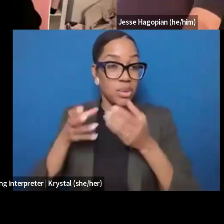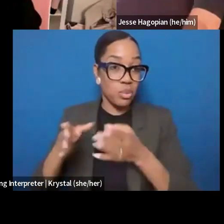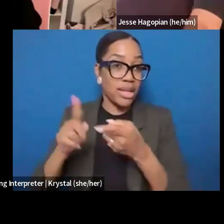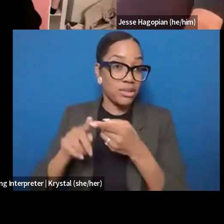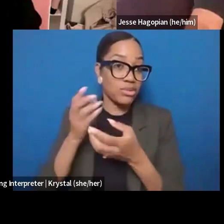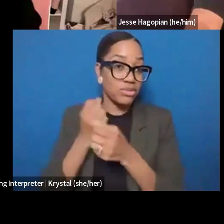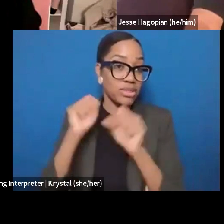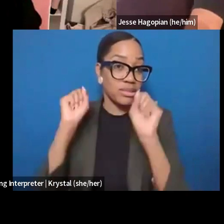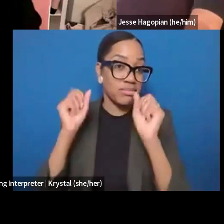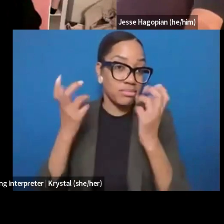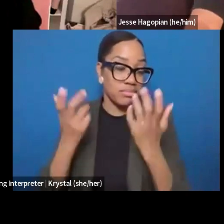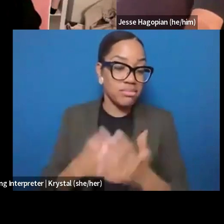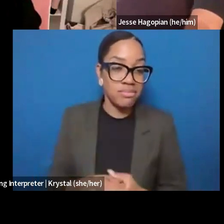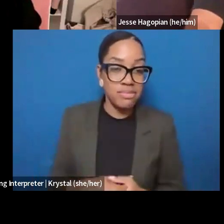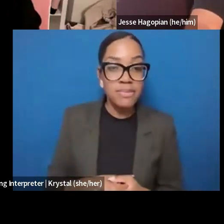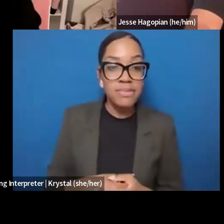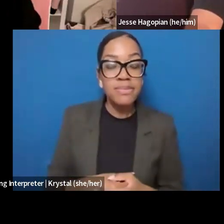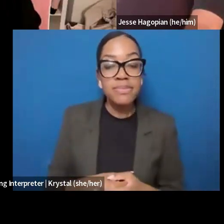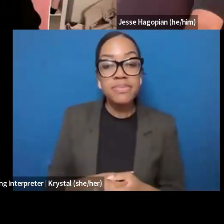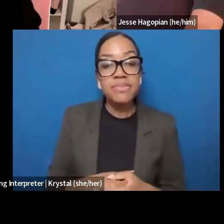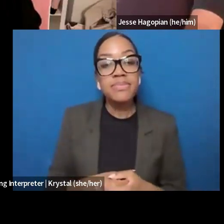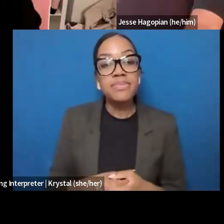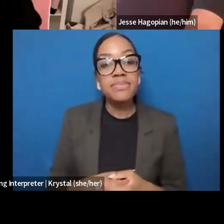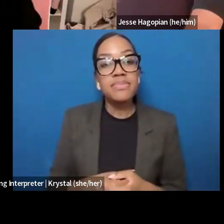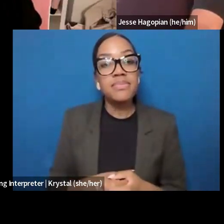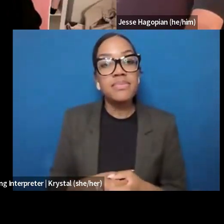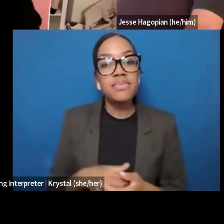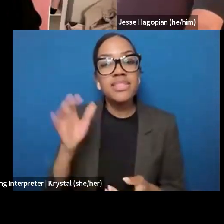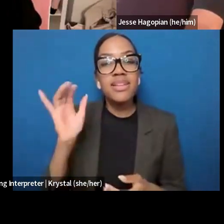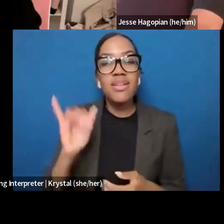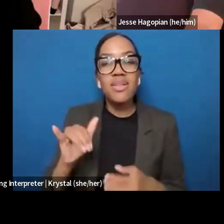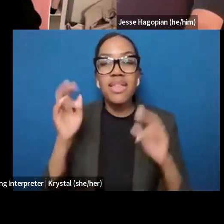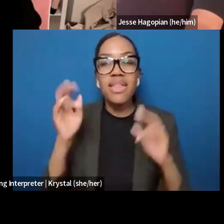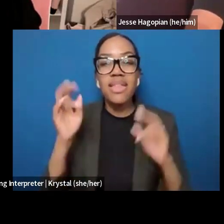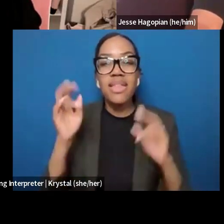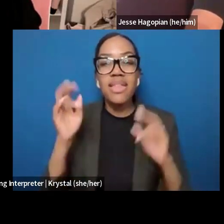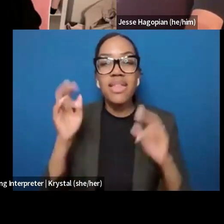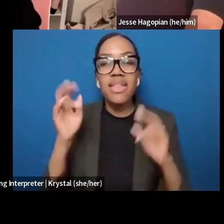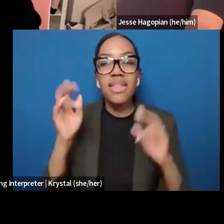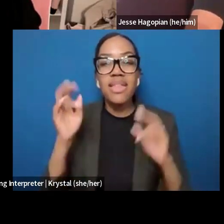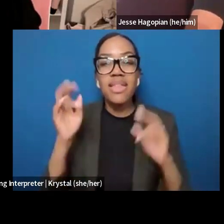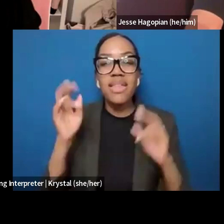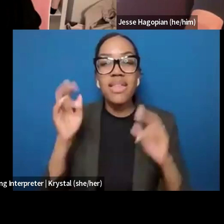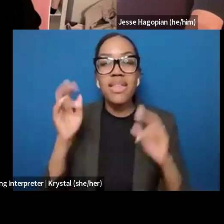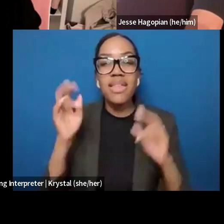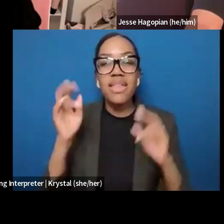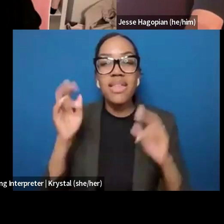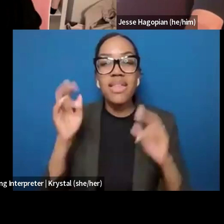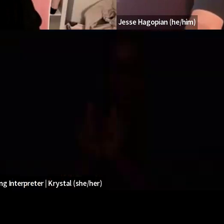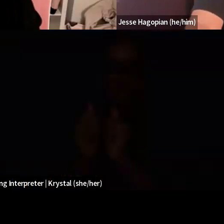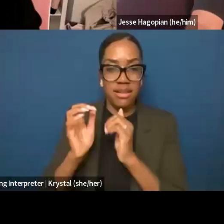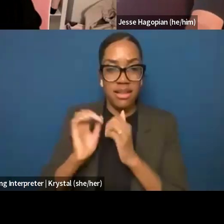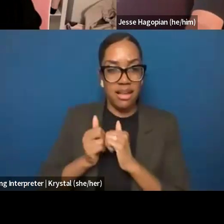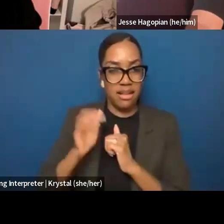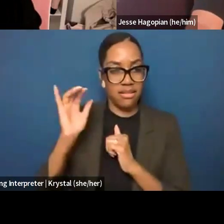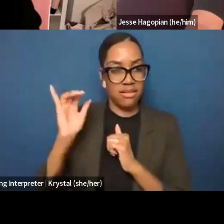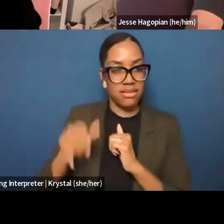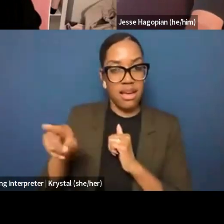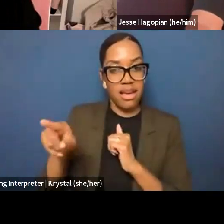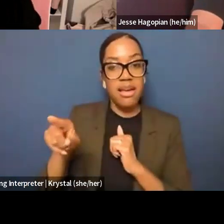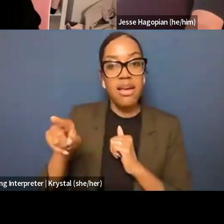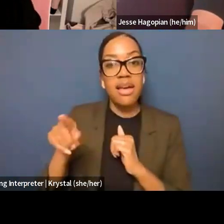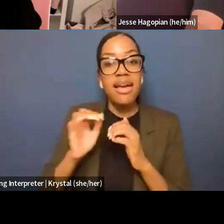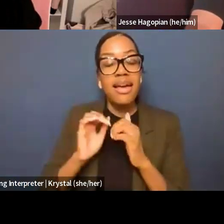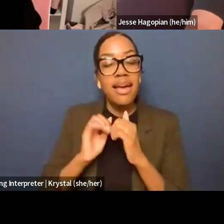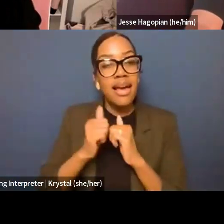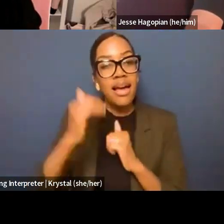And this kind of trope of the fugitive slave in African American history, and then looking at the way that Black teachers were writing about